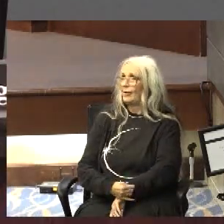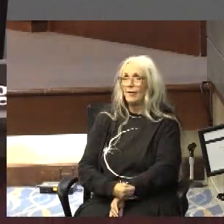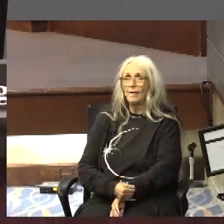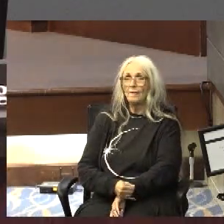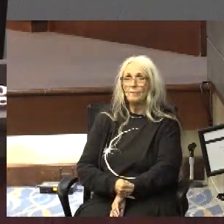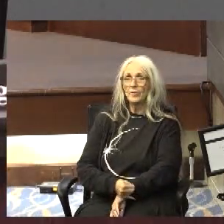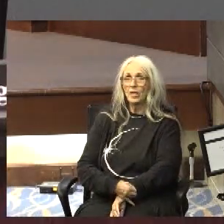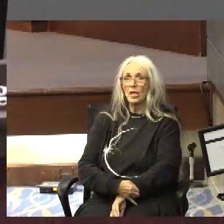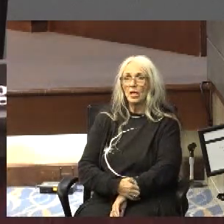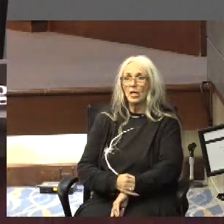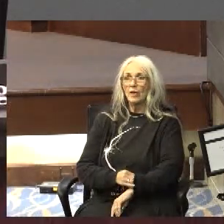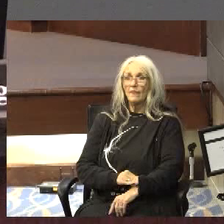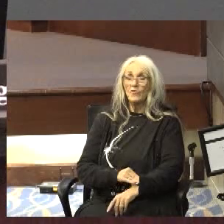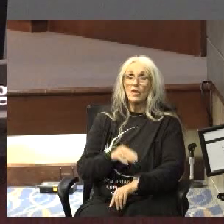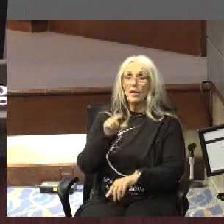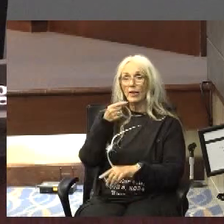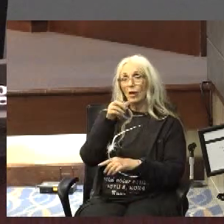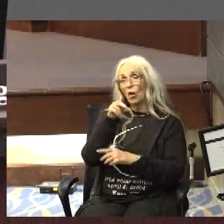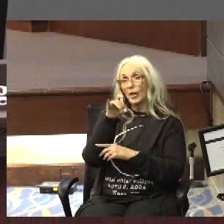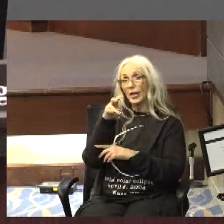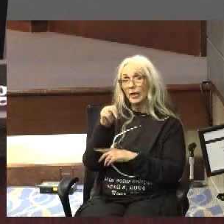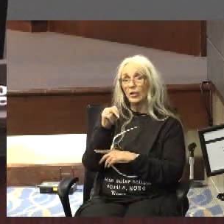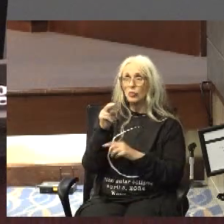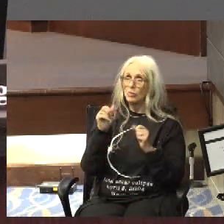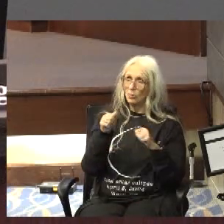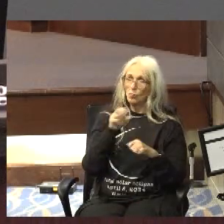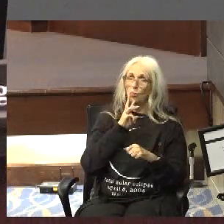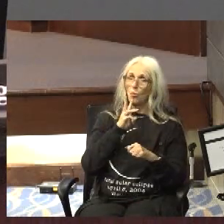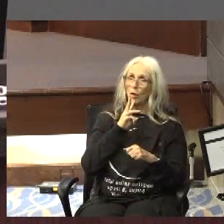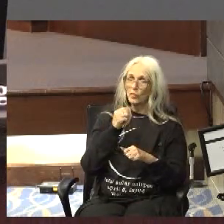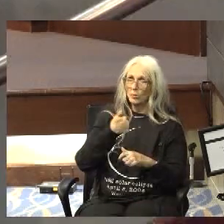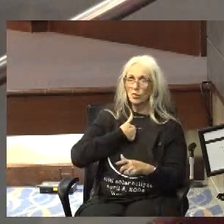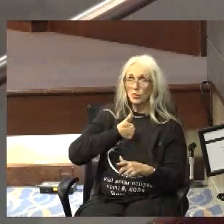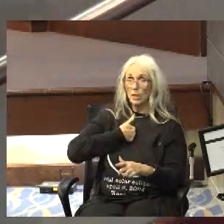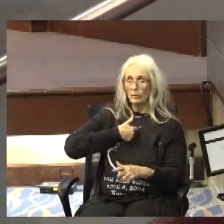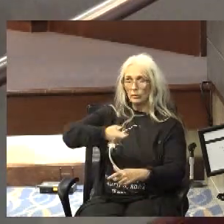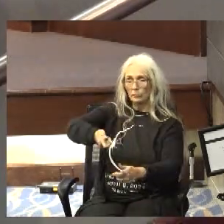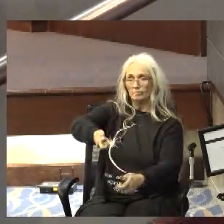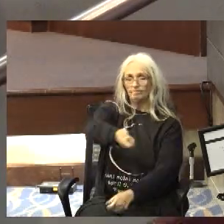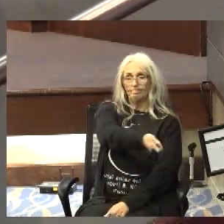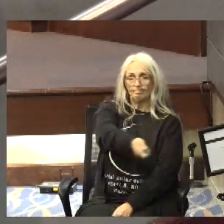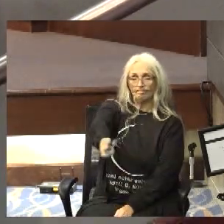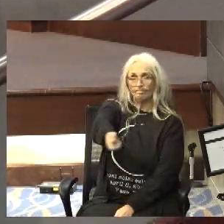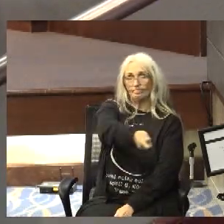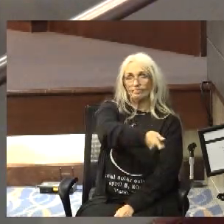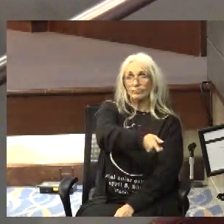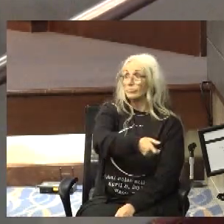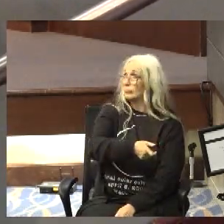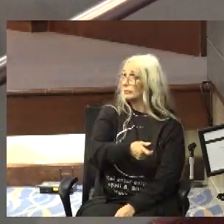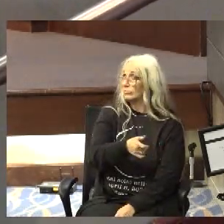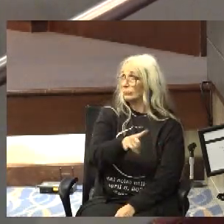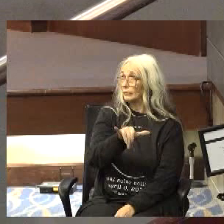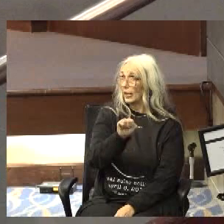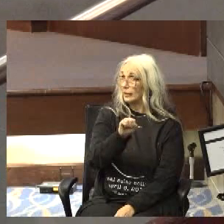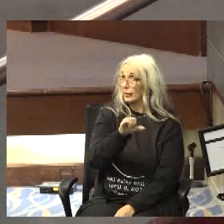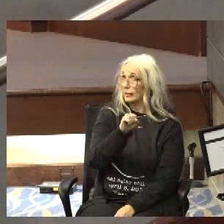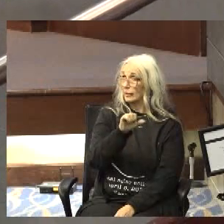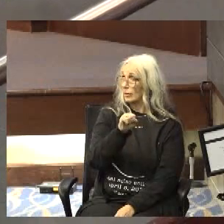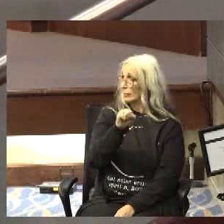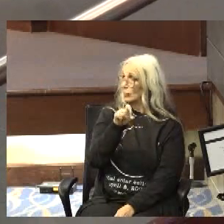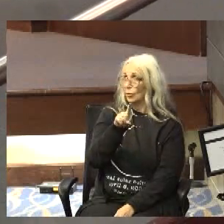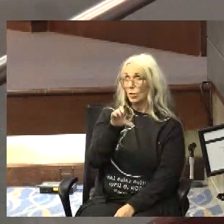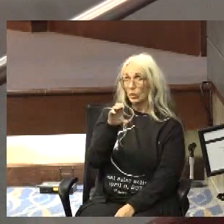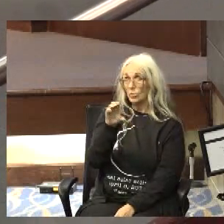you can water it by hand 7 days a week. Yes, sir. Getting all yeses? Mm-hmm. Put it in the batteries.